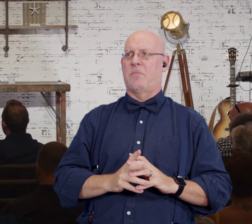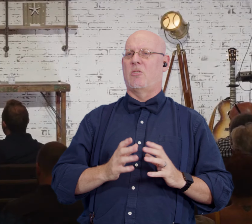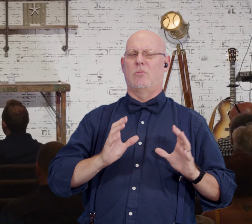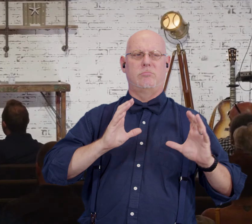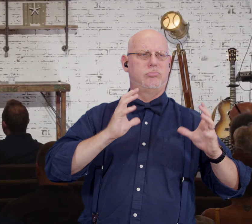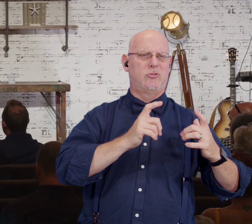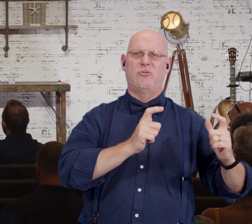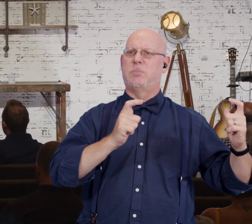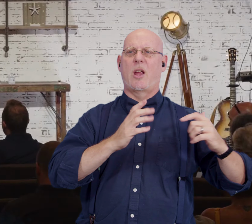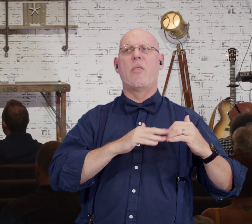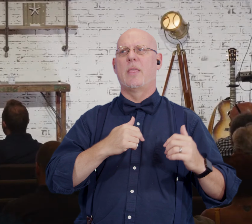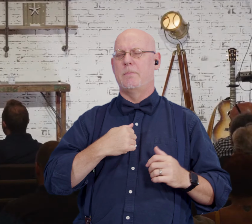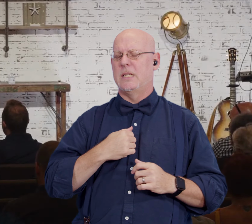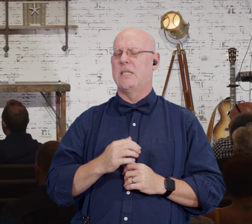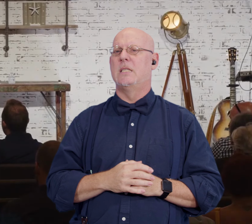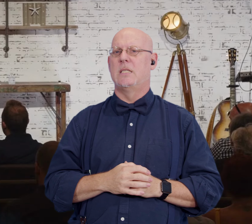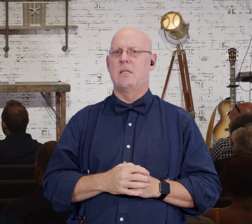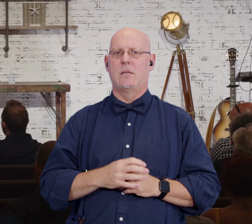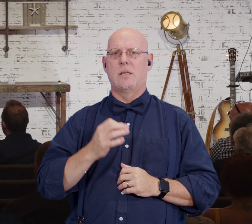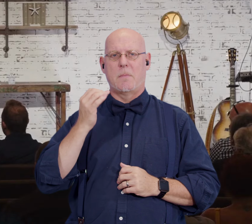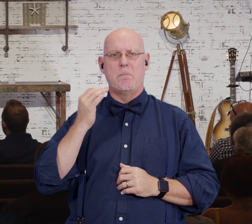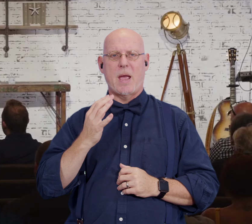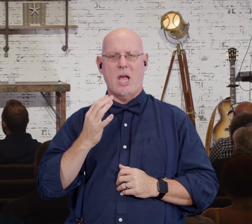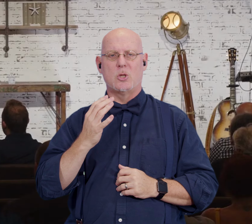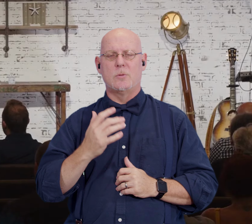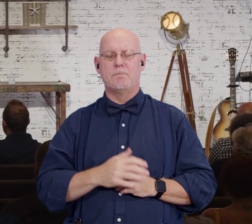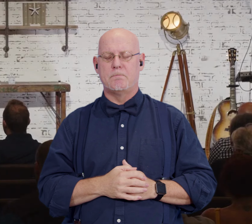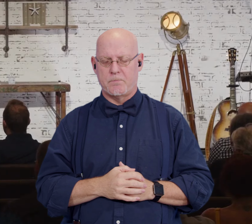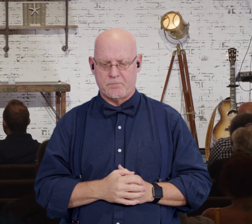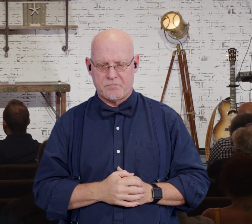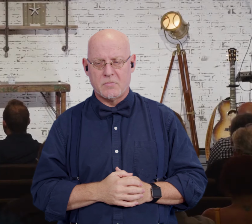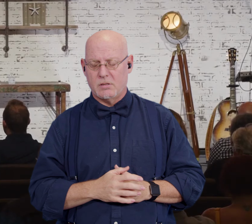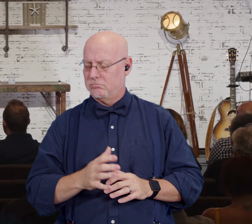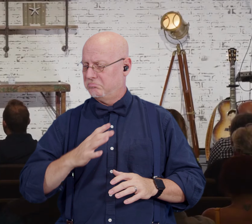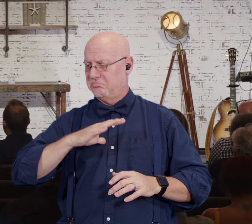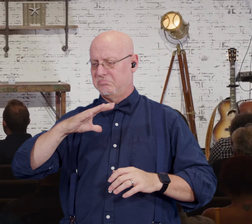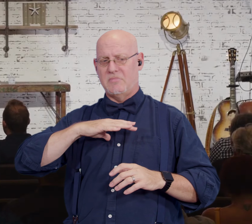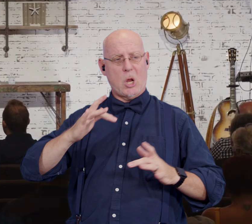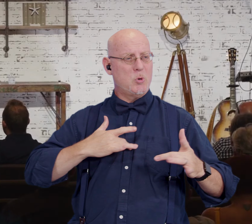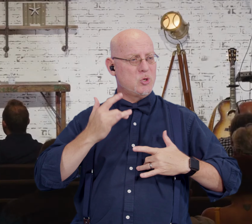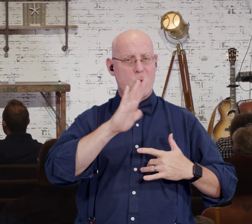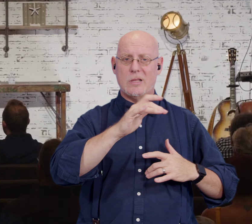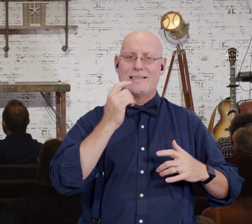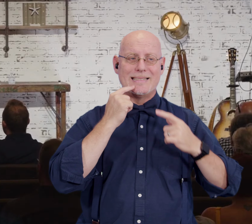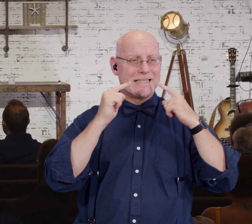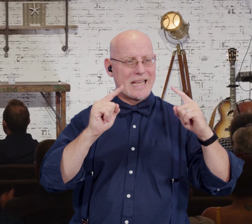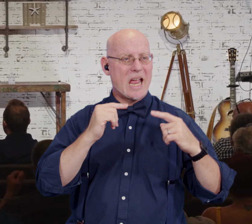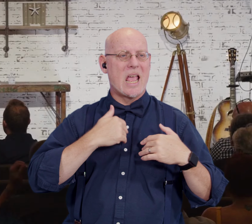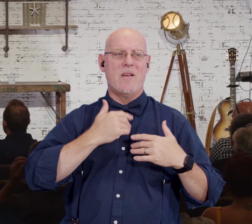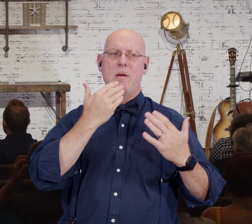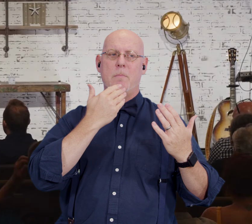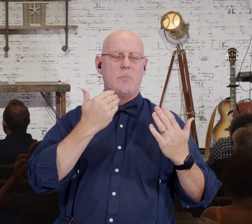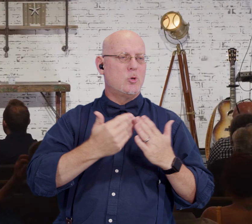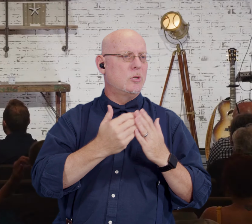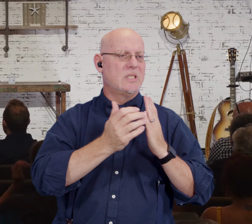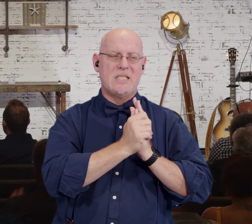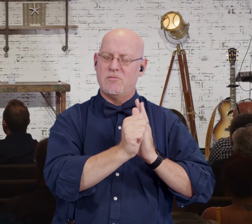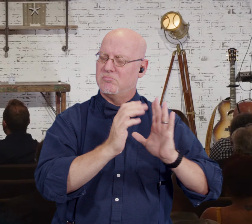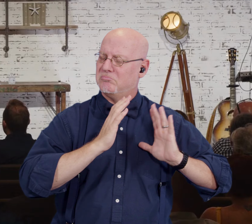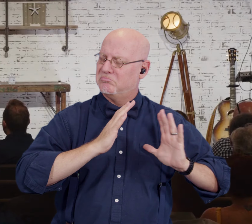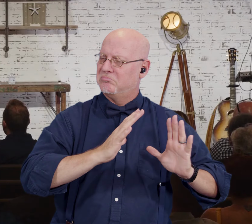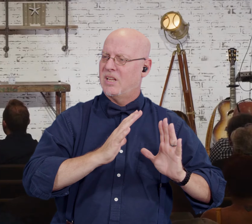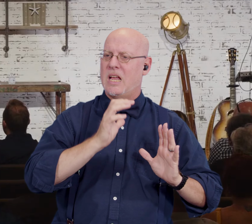have congregations larger than mine. There's a pastor here. So be it. I rejoice in their success. They have greater gifts, very